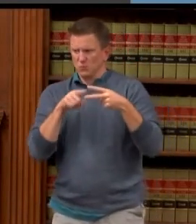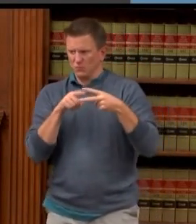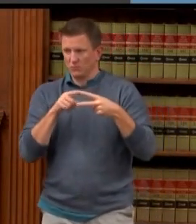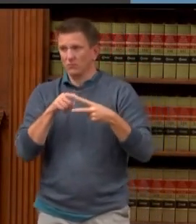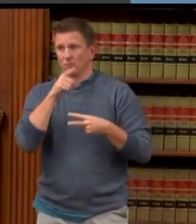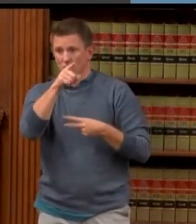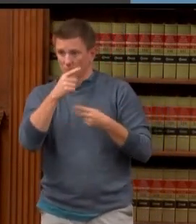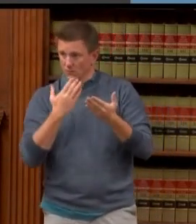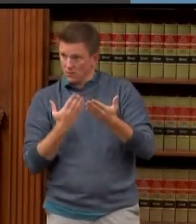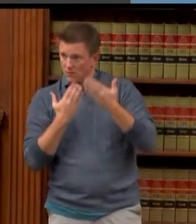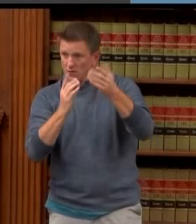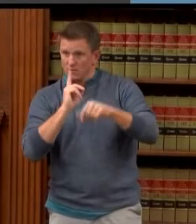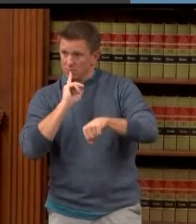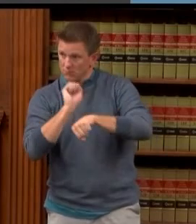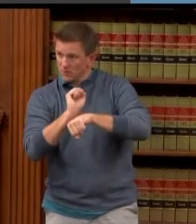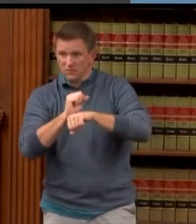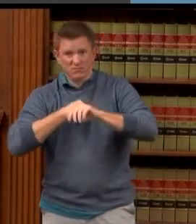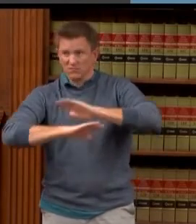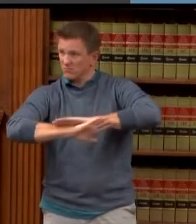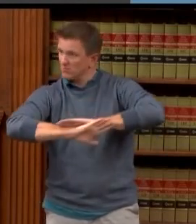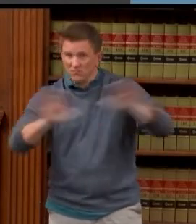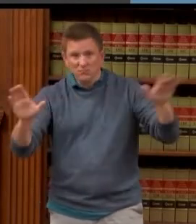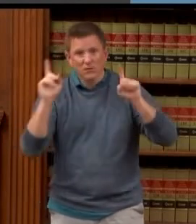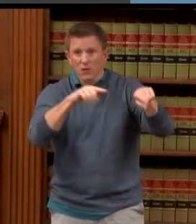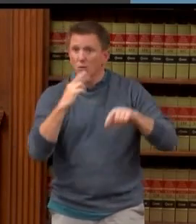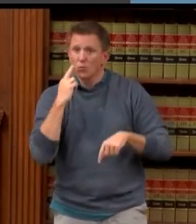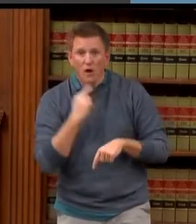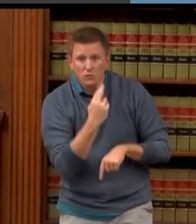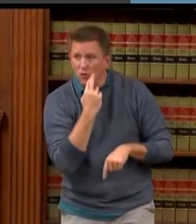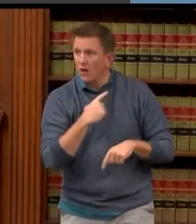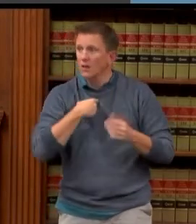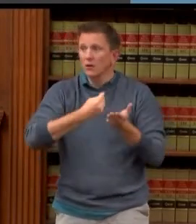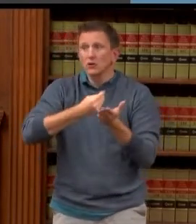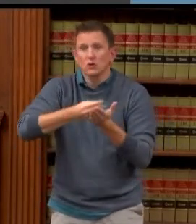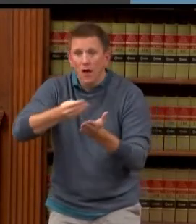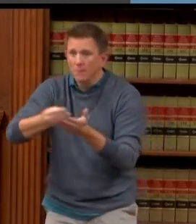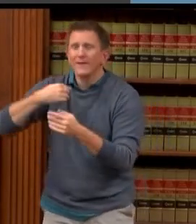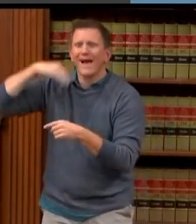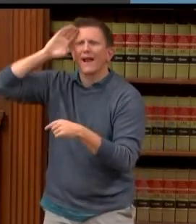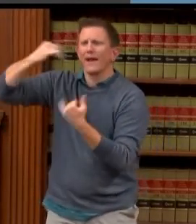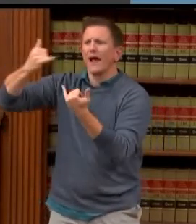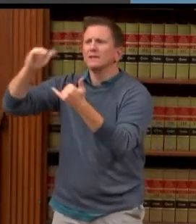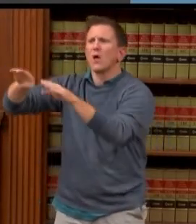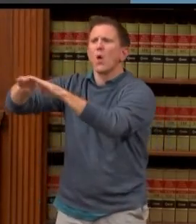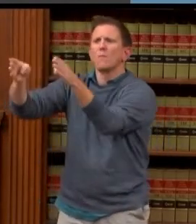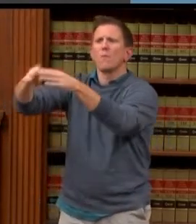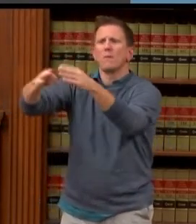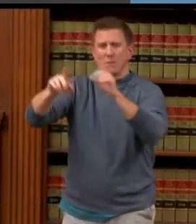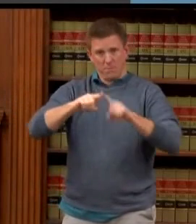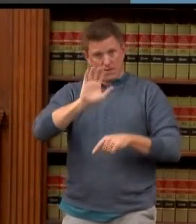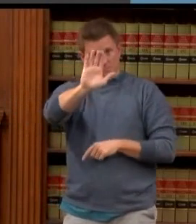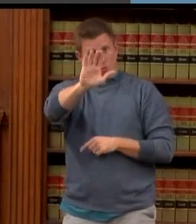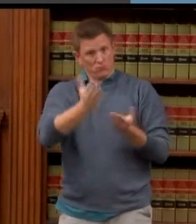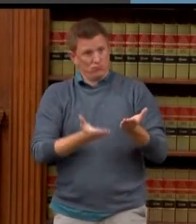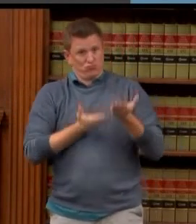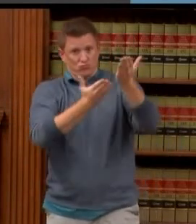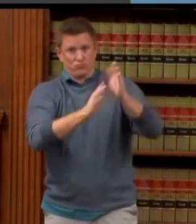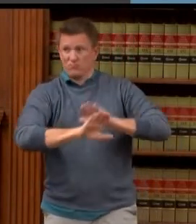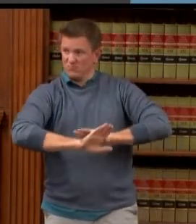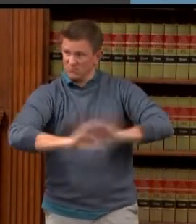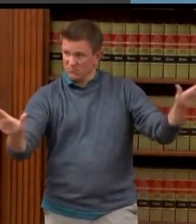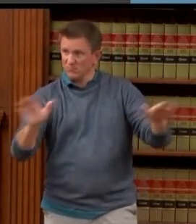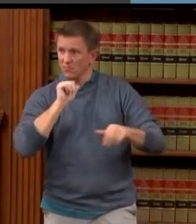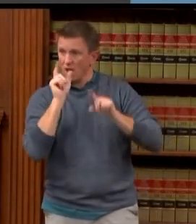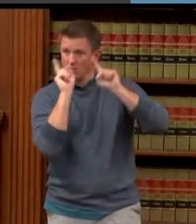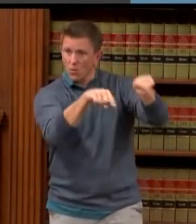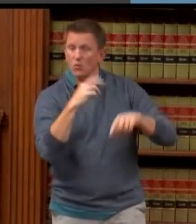businesses? I understand those are still open, but is that something that you're suggesting people don't do, since you're telling people not to mix in households? And the other one that I wanted to ask